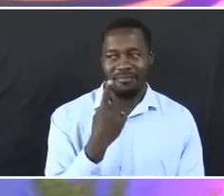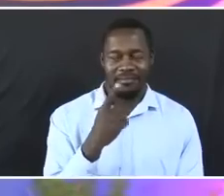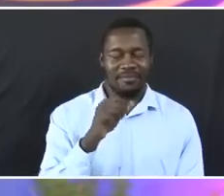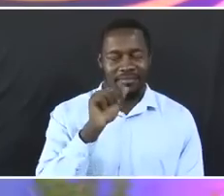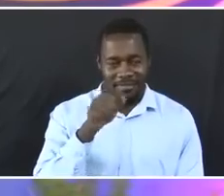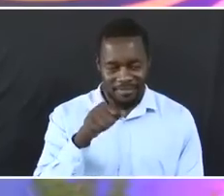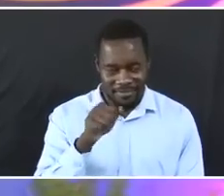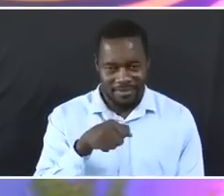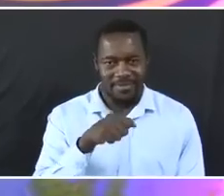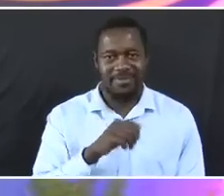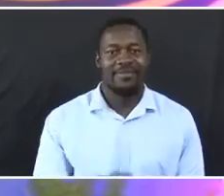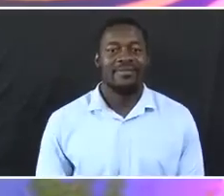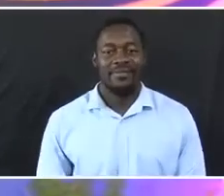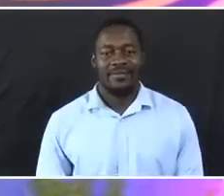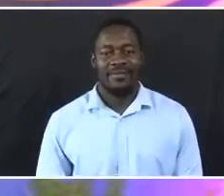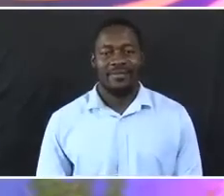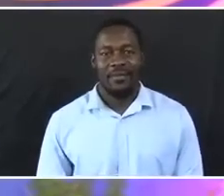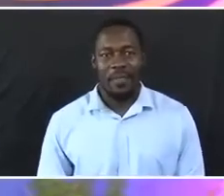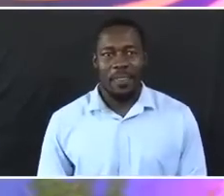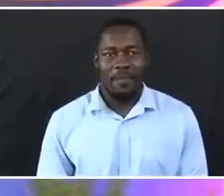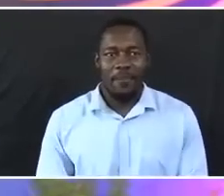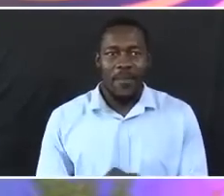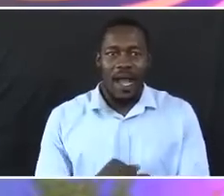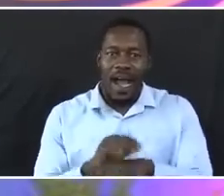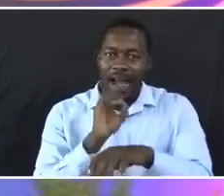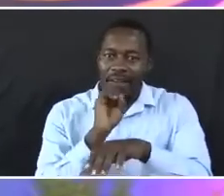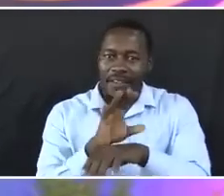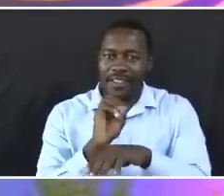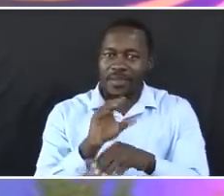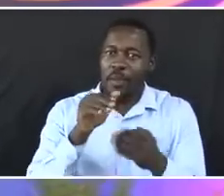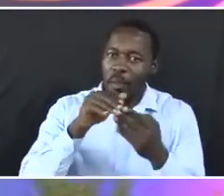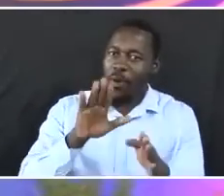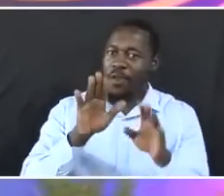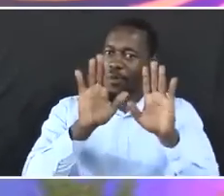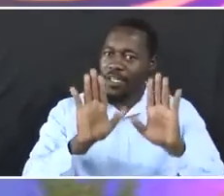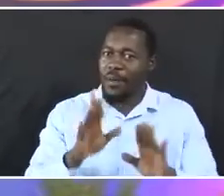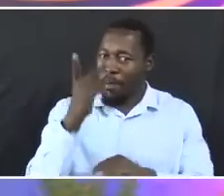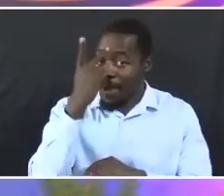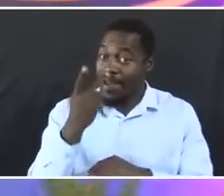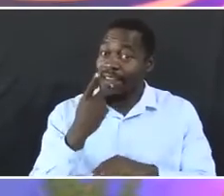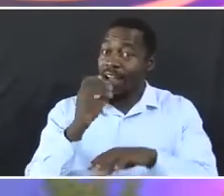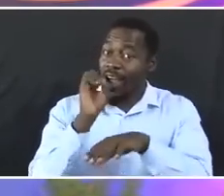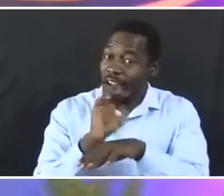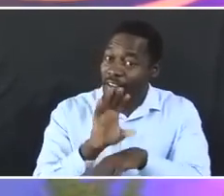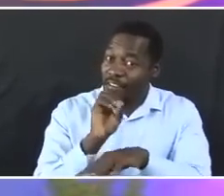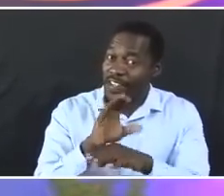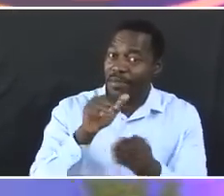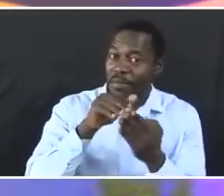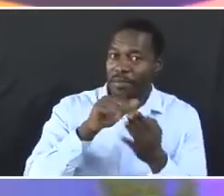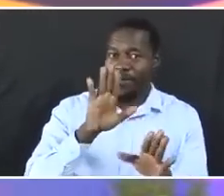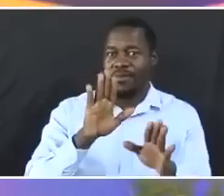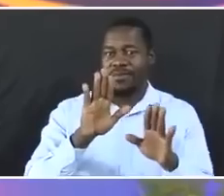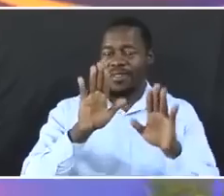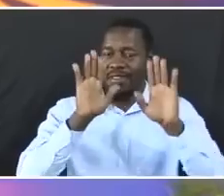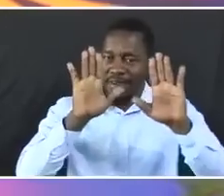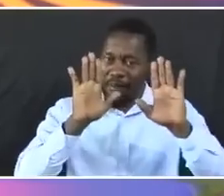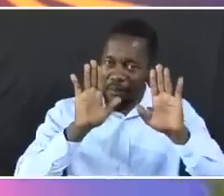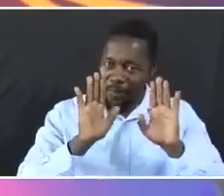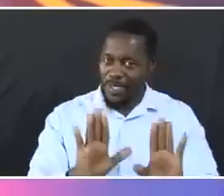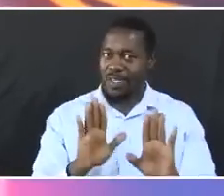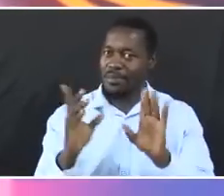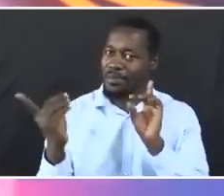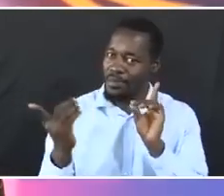She advises young people, seek the counsel of parents, not parents, godly